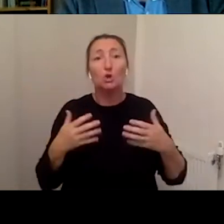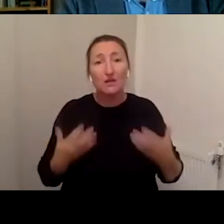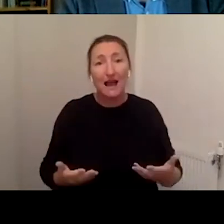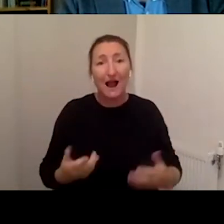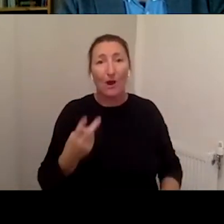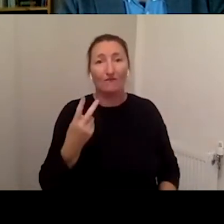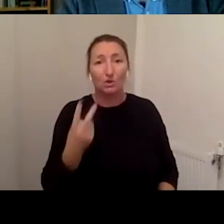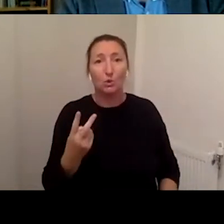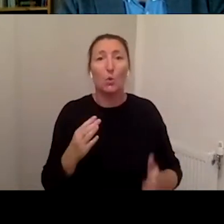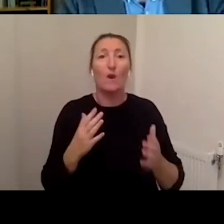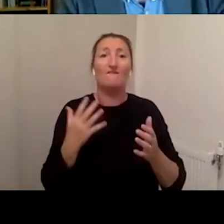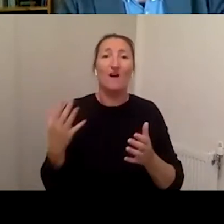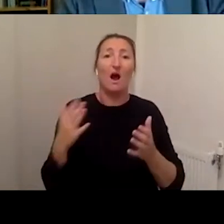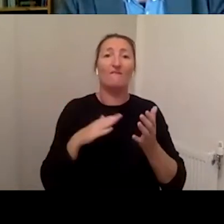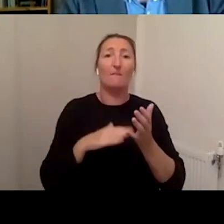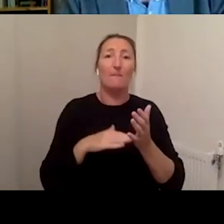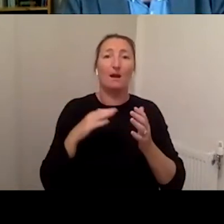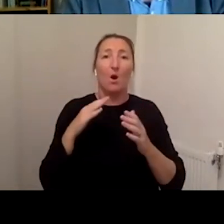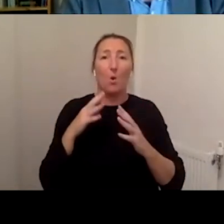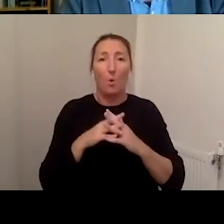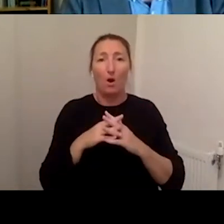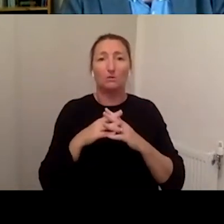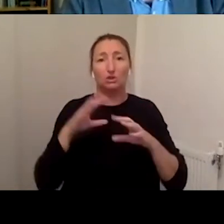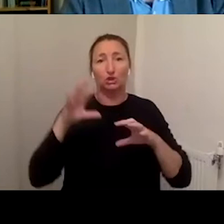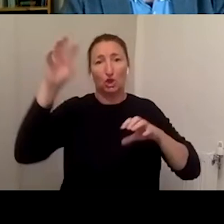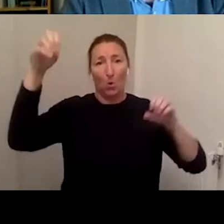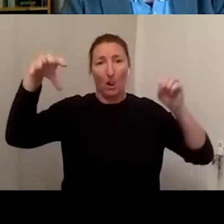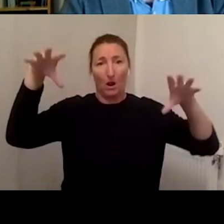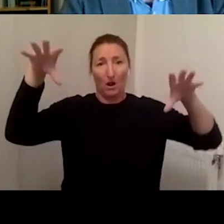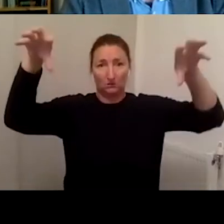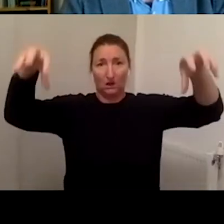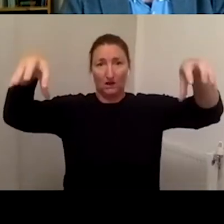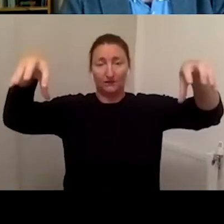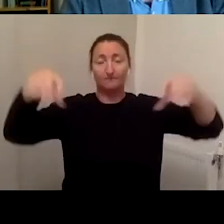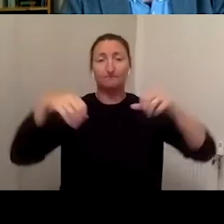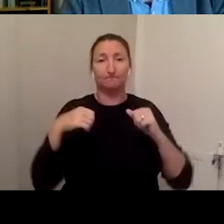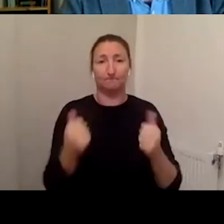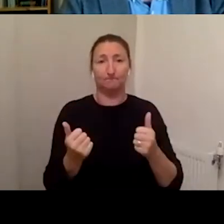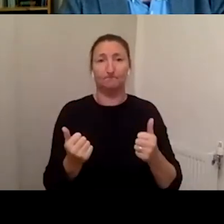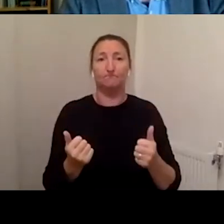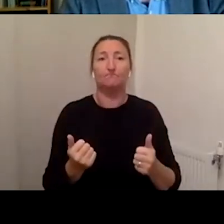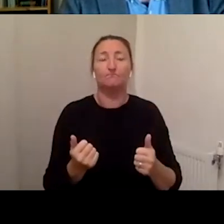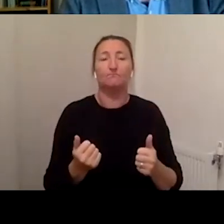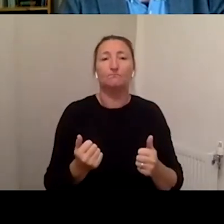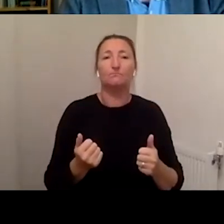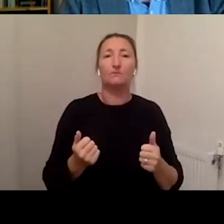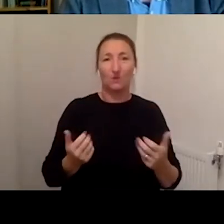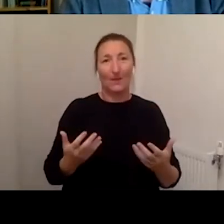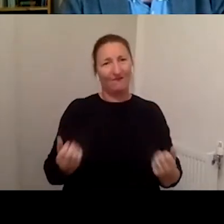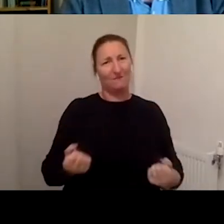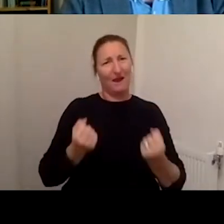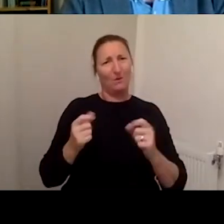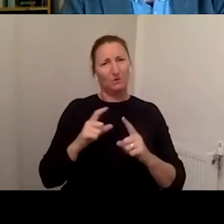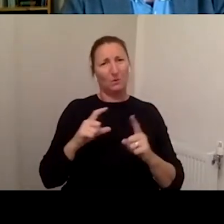solar sites to be built out next year. And this was the basis to which we started off this co-op. And from our point of view, it was huge, because it now empowered the community.